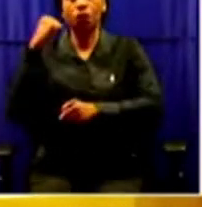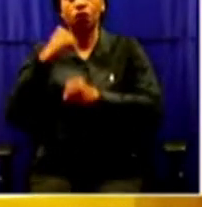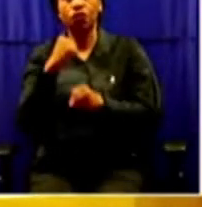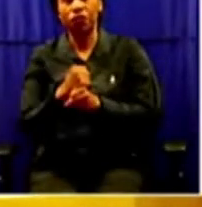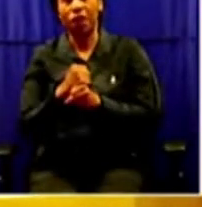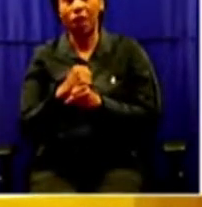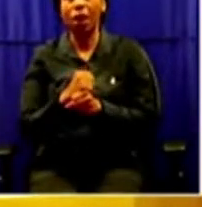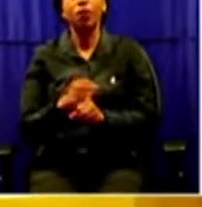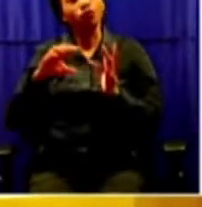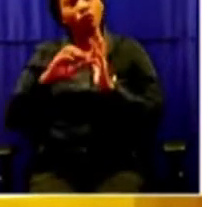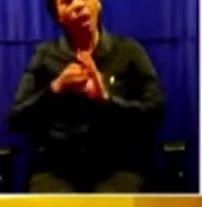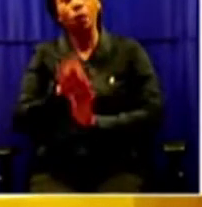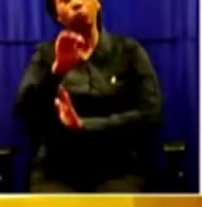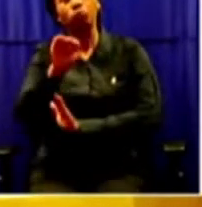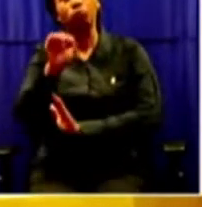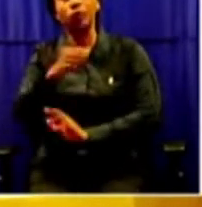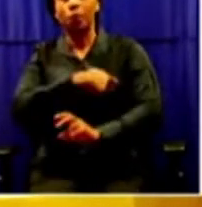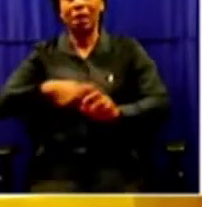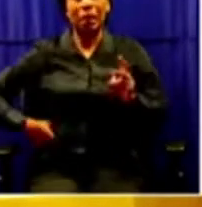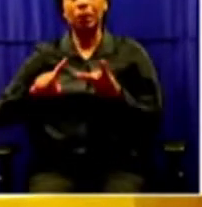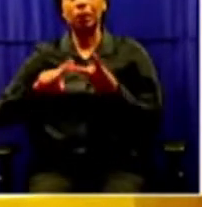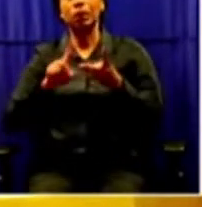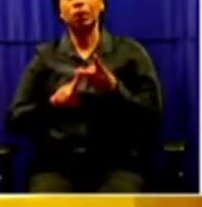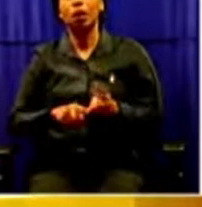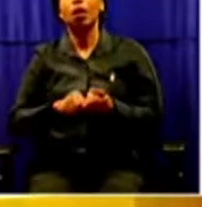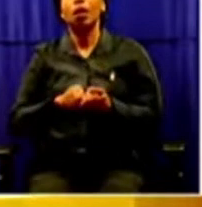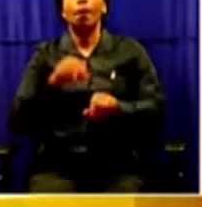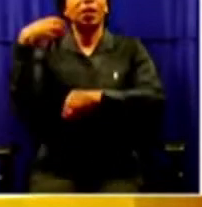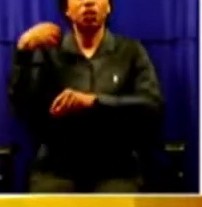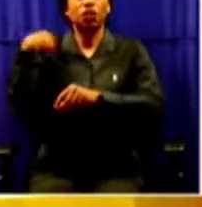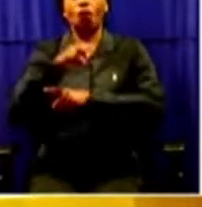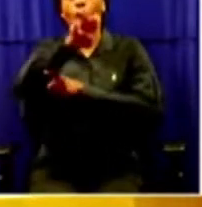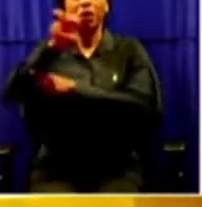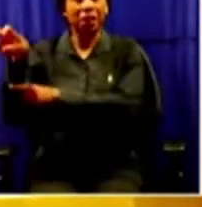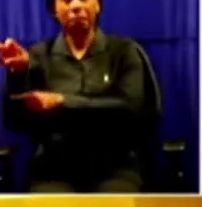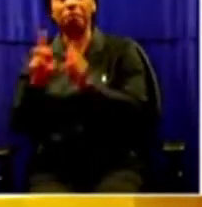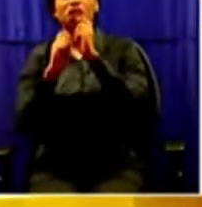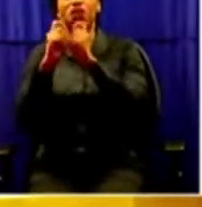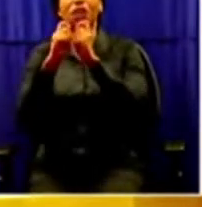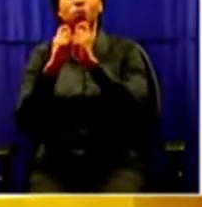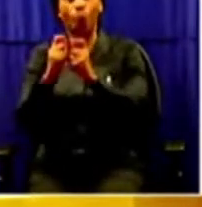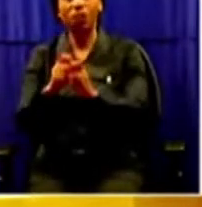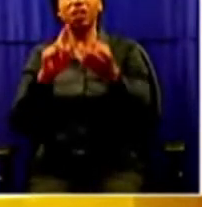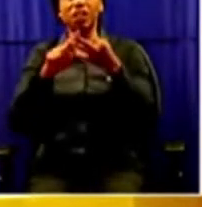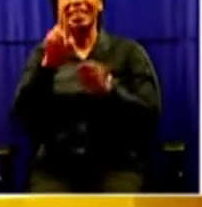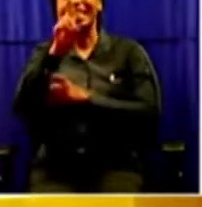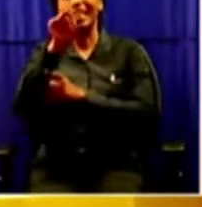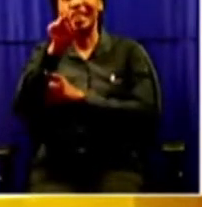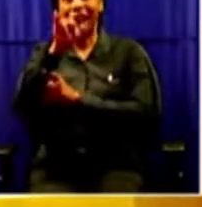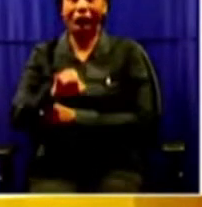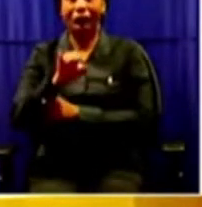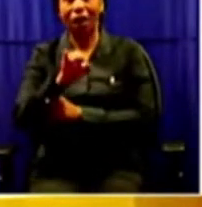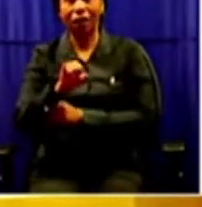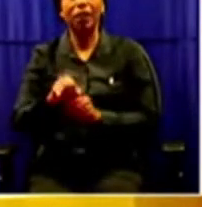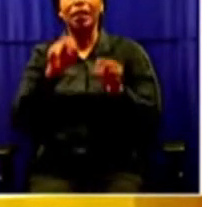the Presidency, the Minister of Tourism, the Minister of Transport, the Minister of Trade and Industry, the DG for both